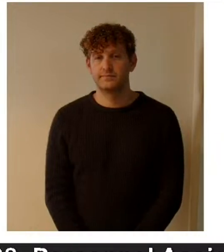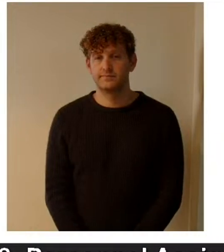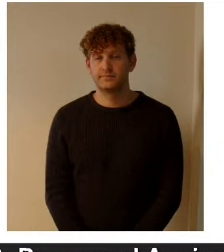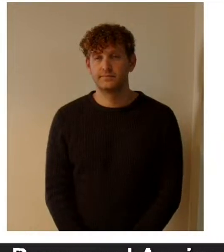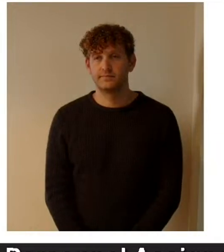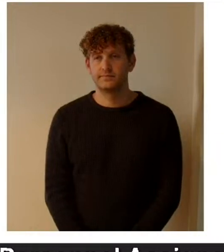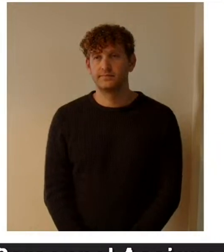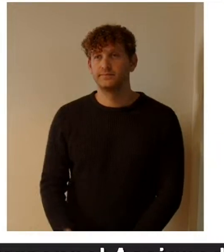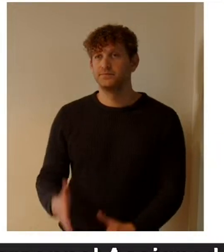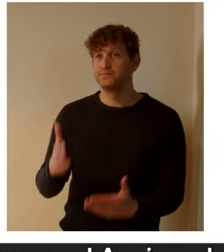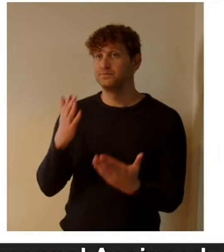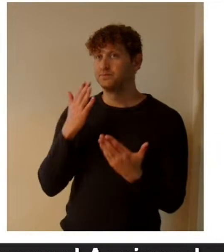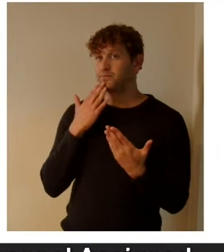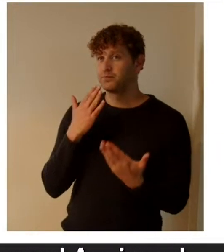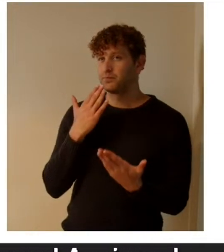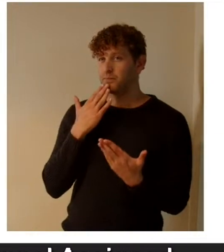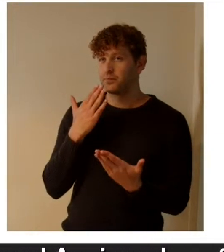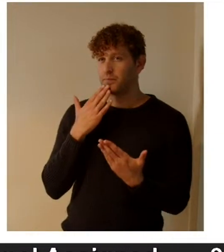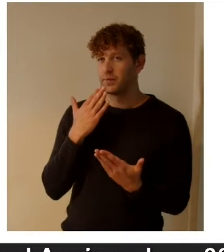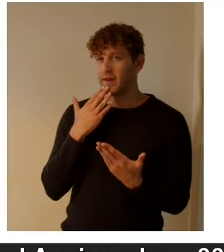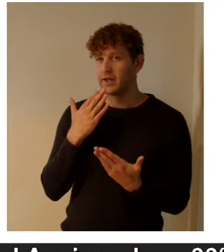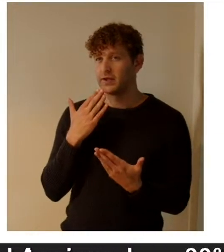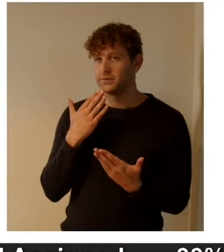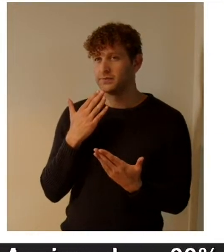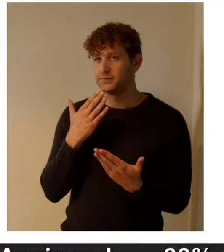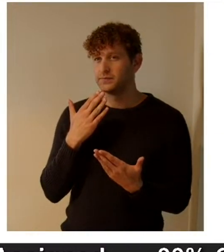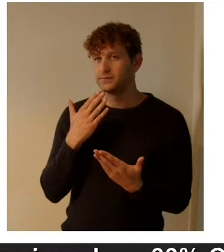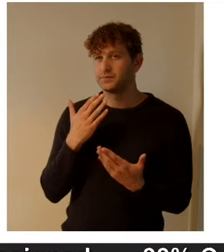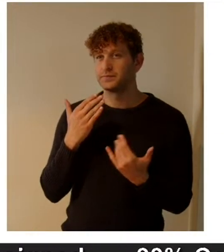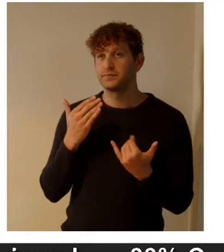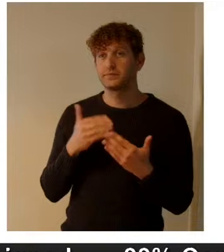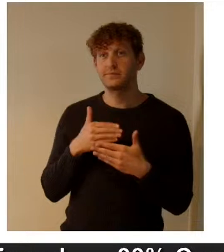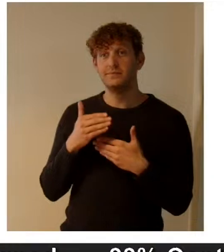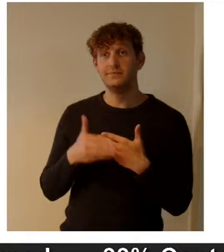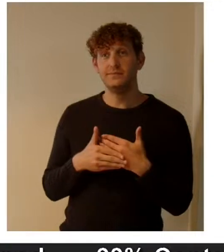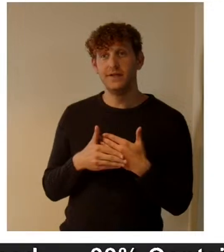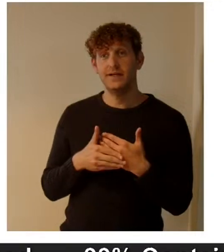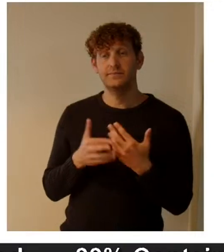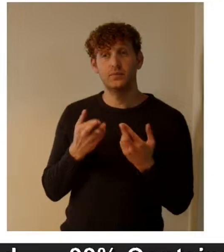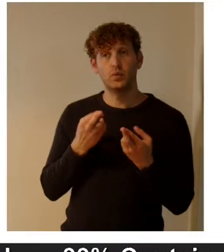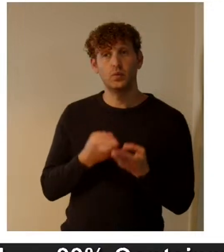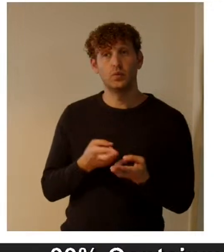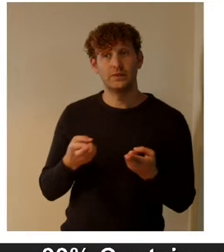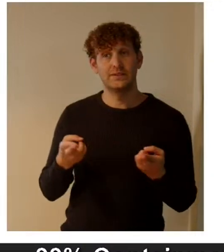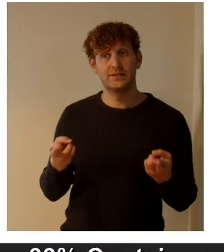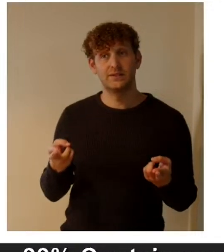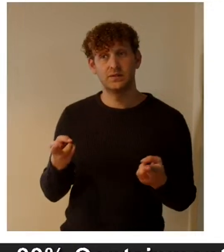Thank you. Next up, I'd like to invite Air Resource Advisor Jen Croft.